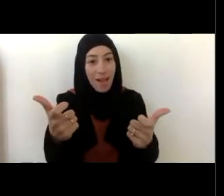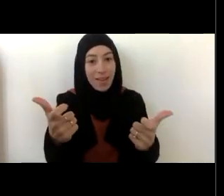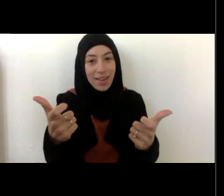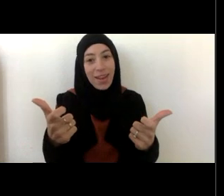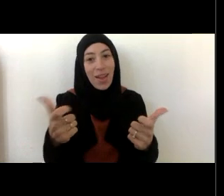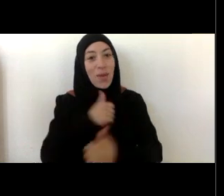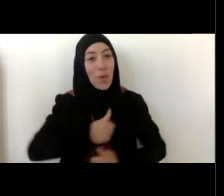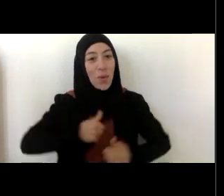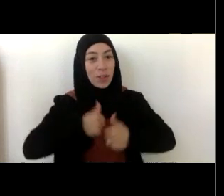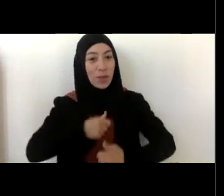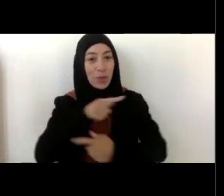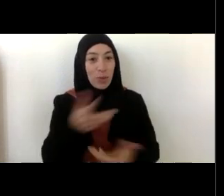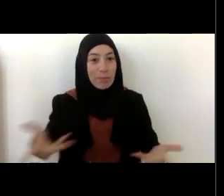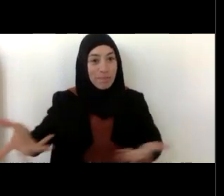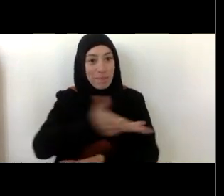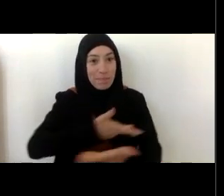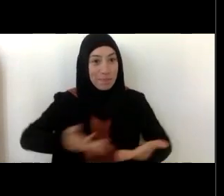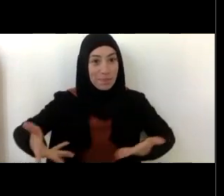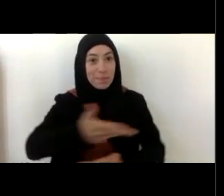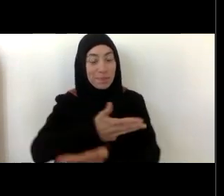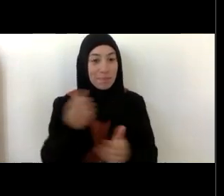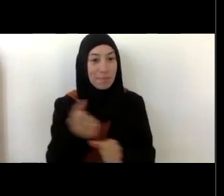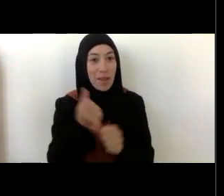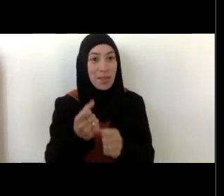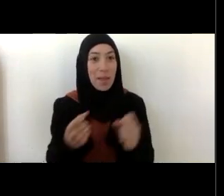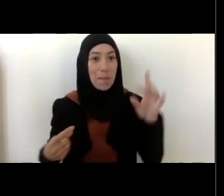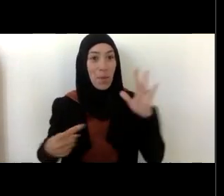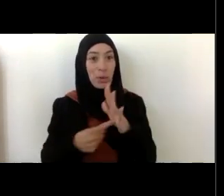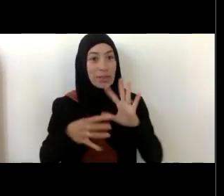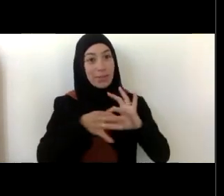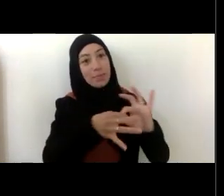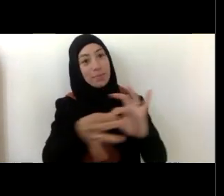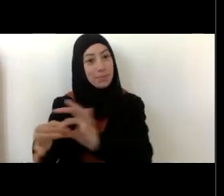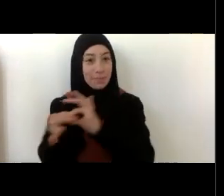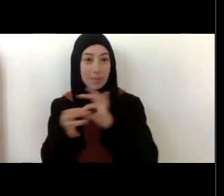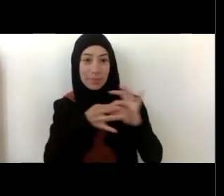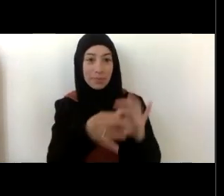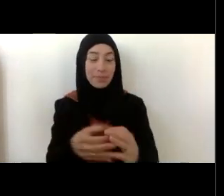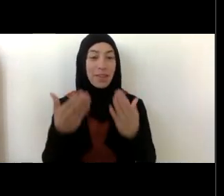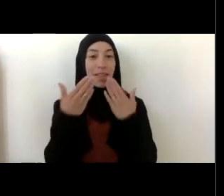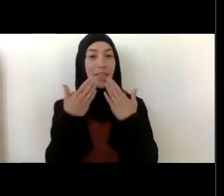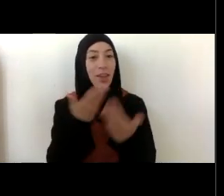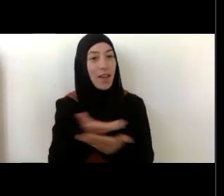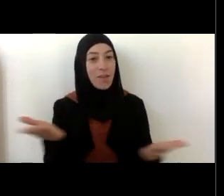talking to each other and make those important connections. Thanks, everybody.